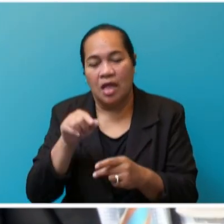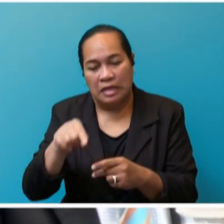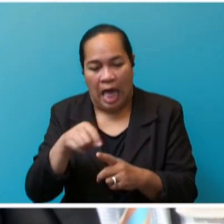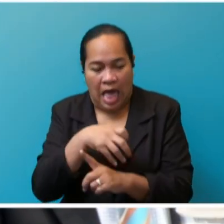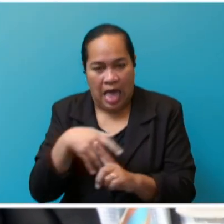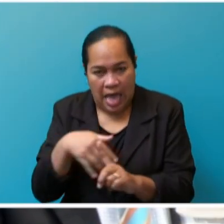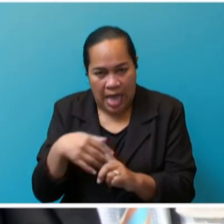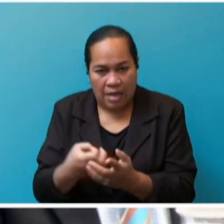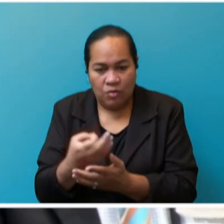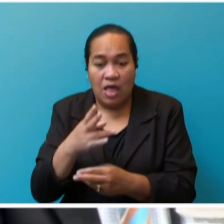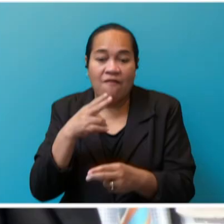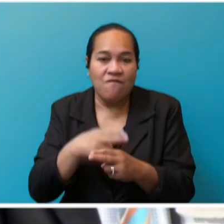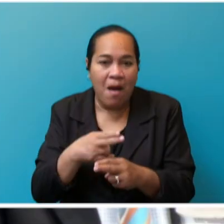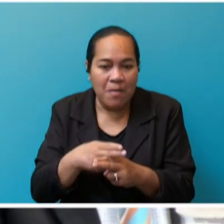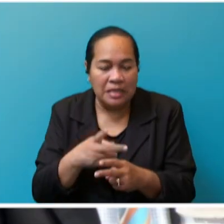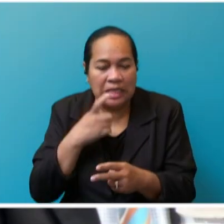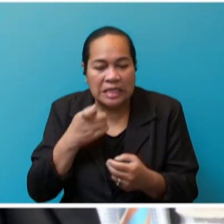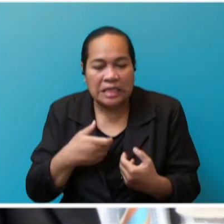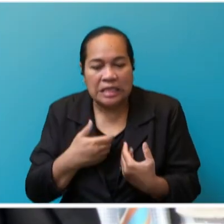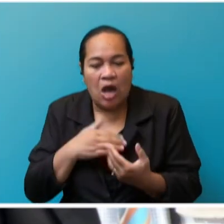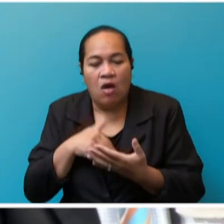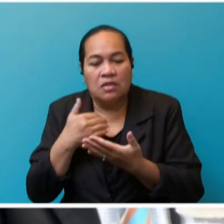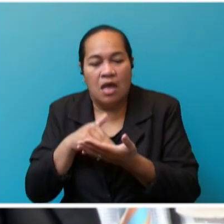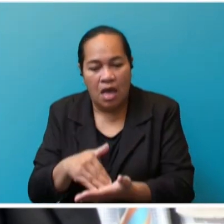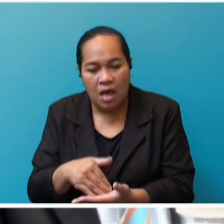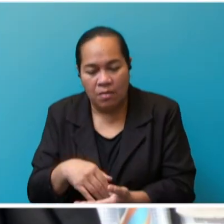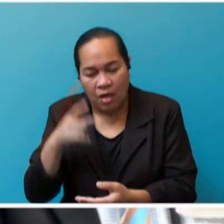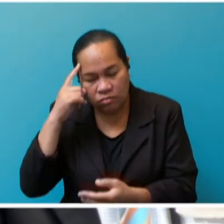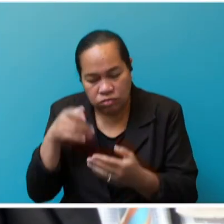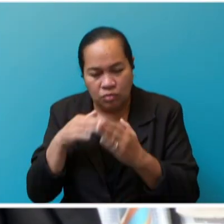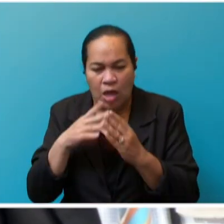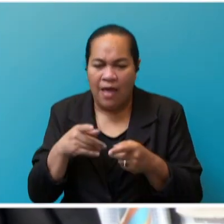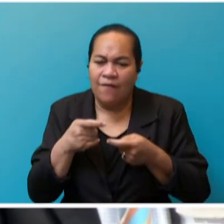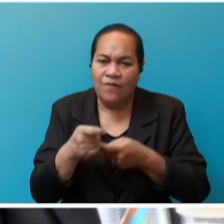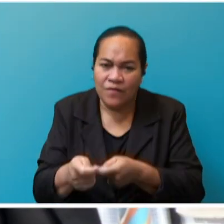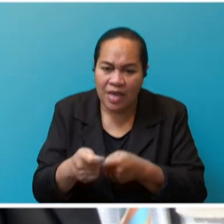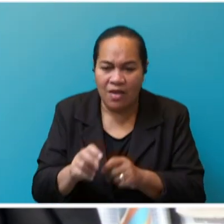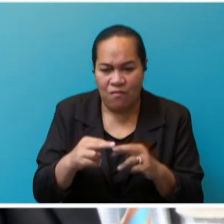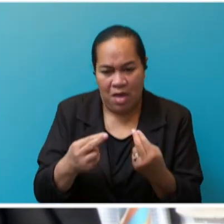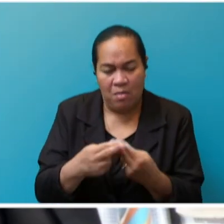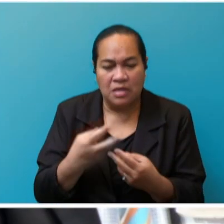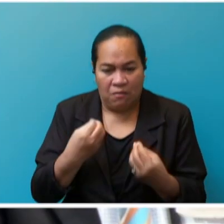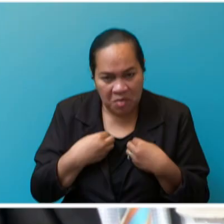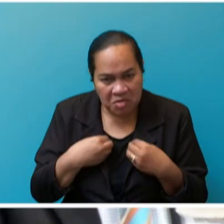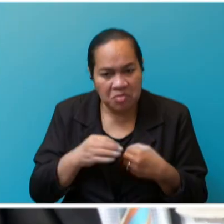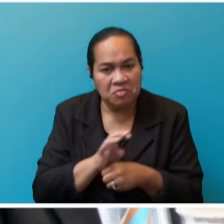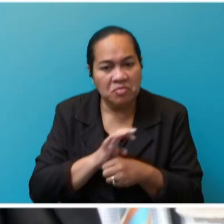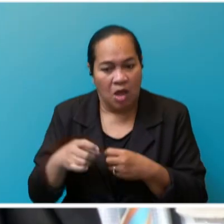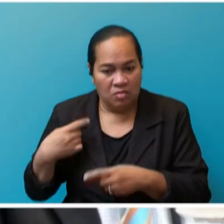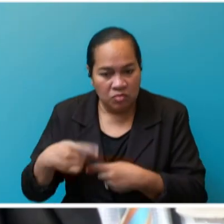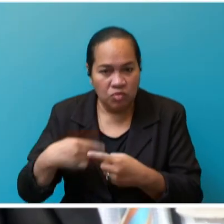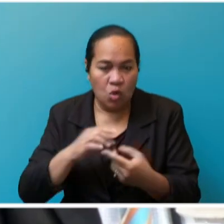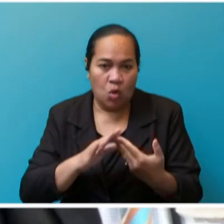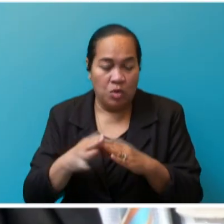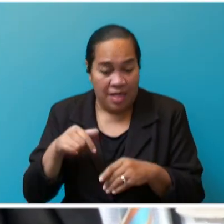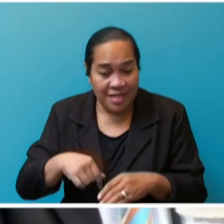are farmers, caregivers, traders, and innovators. They feed families, run businesses, and sustain communities. This government